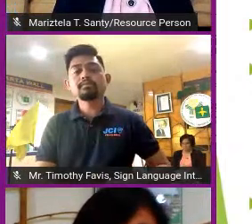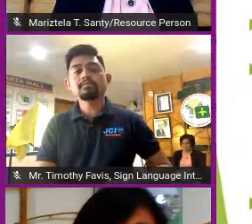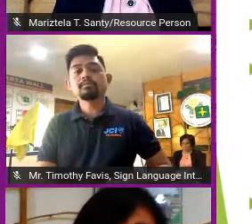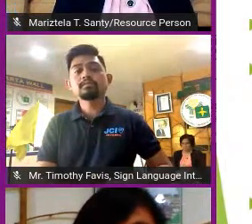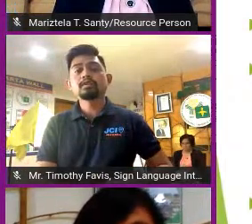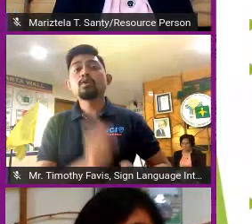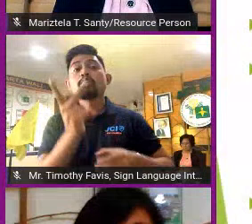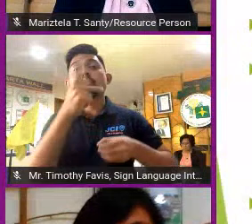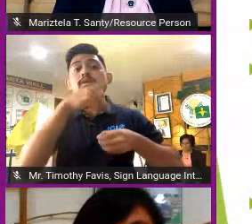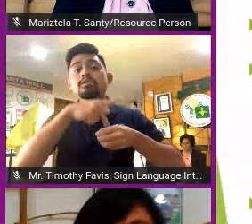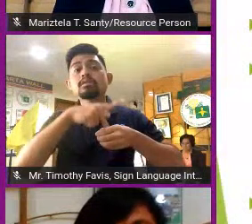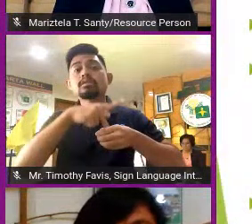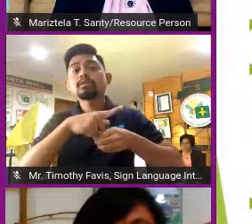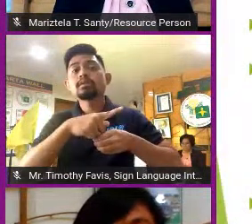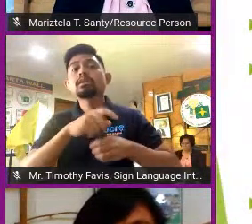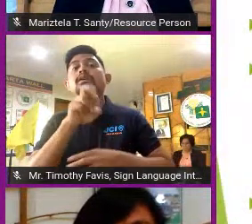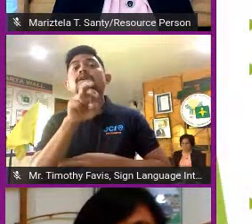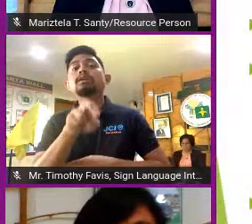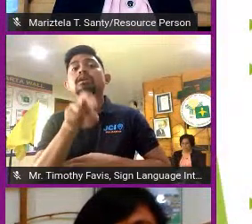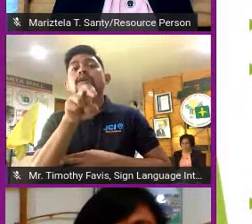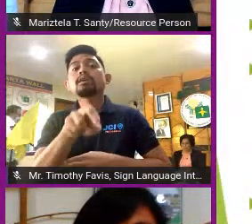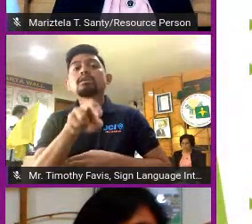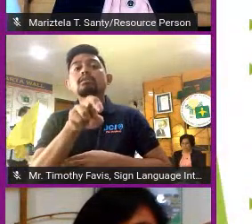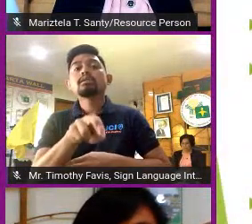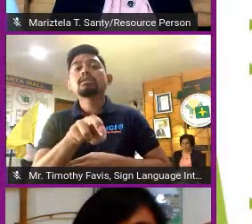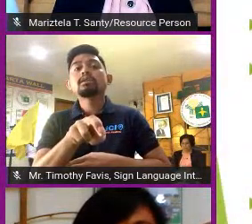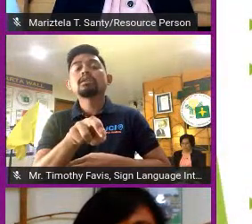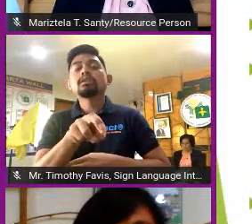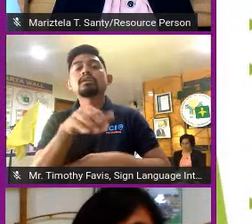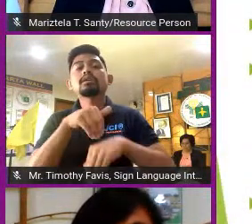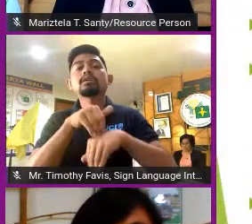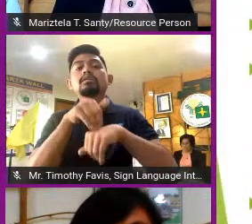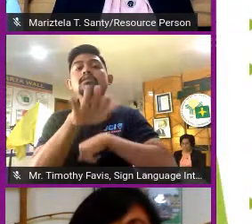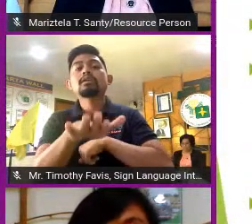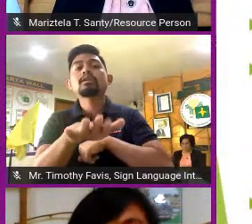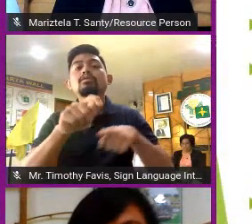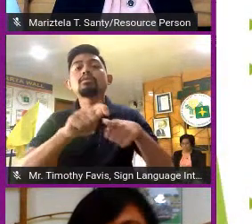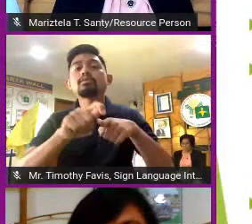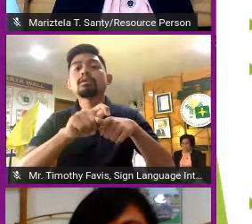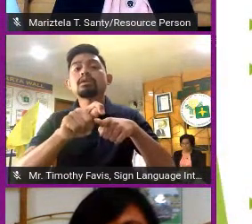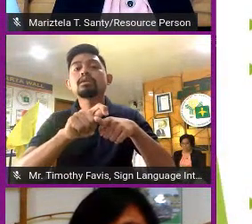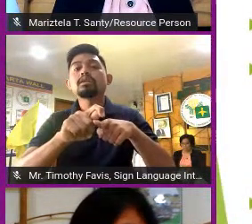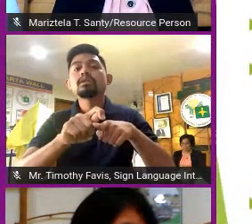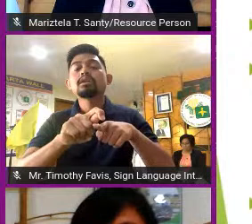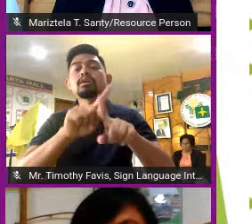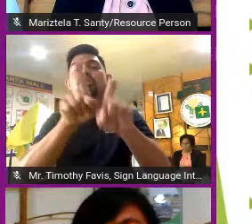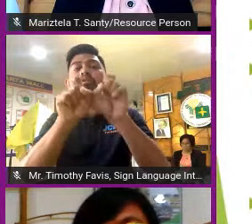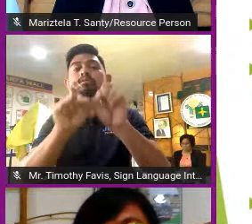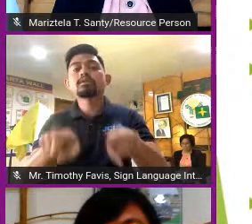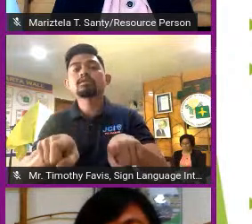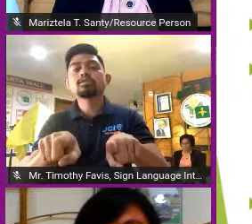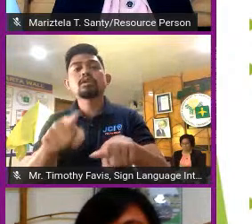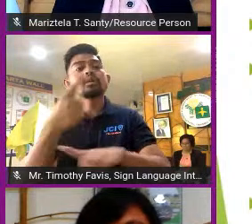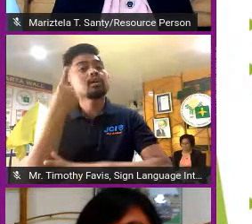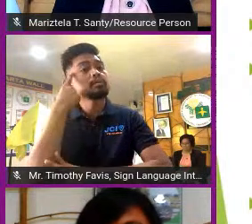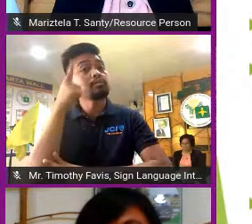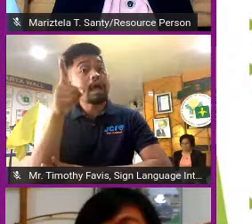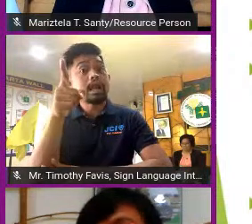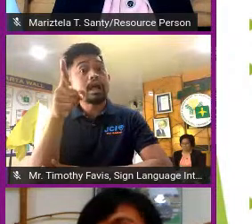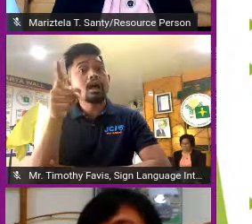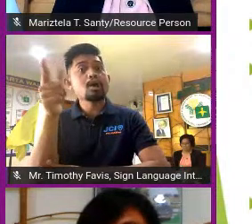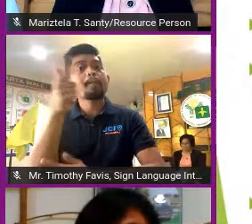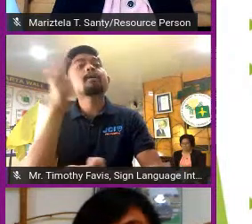the participants are required to submit and pass the daily training assessment for you to be considered graduate. Yan po ay mayroon